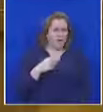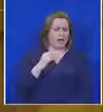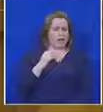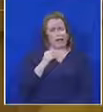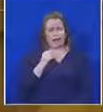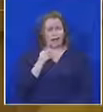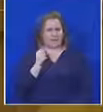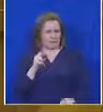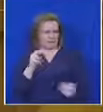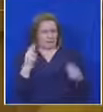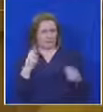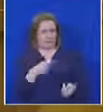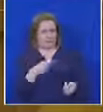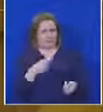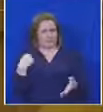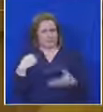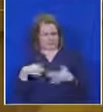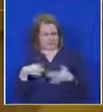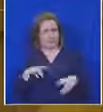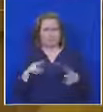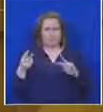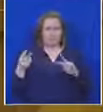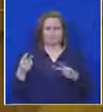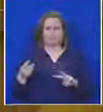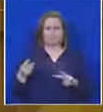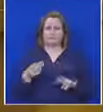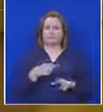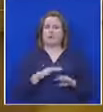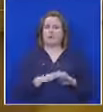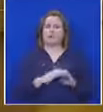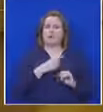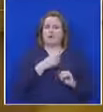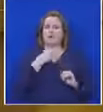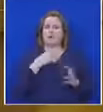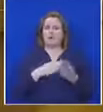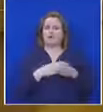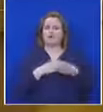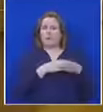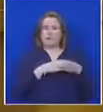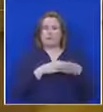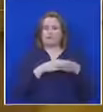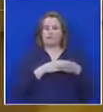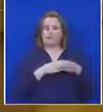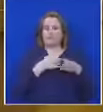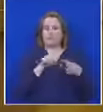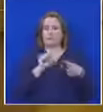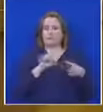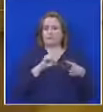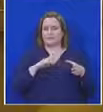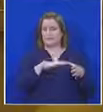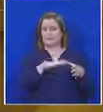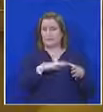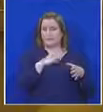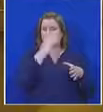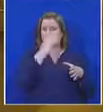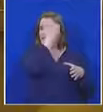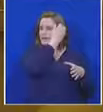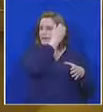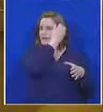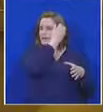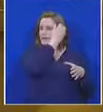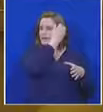how he's going to handle the caucus of the ruling party here in parliament. And some of the things are just basic, chief